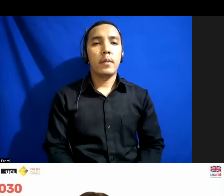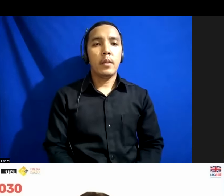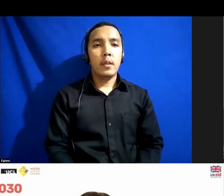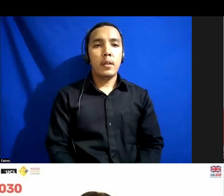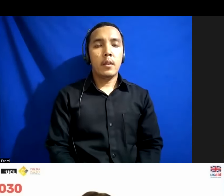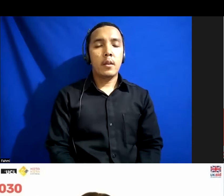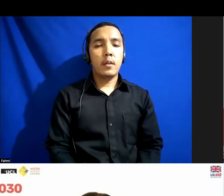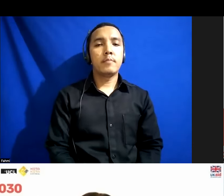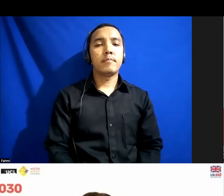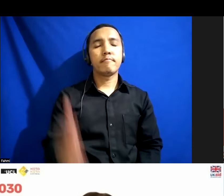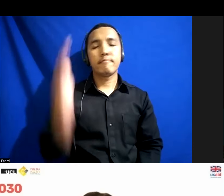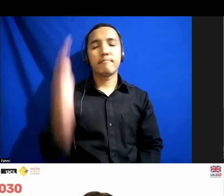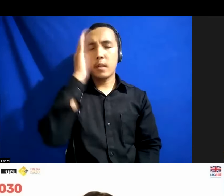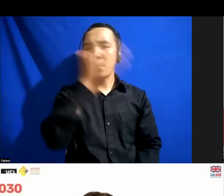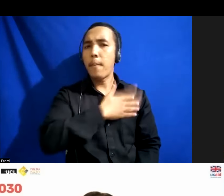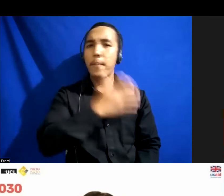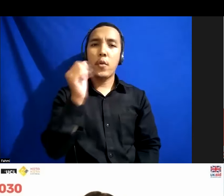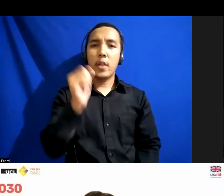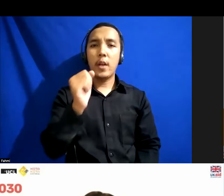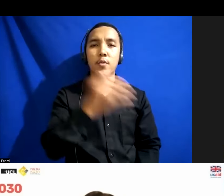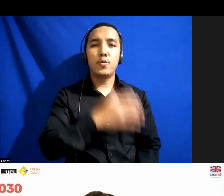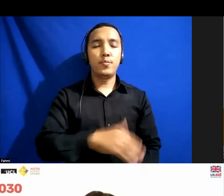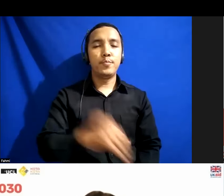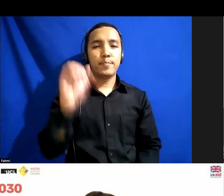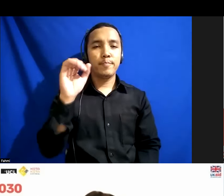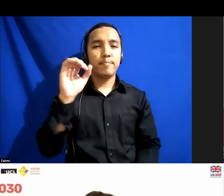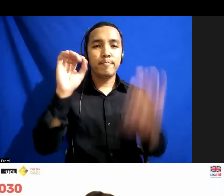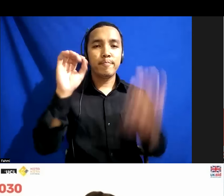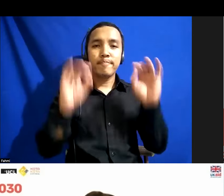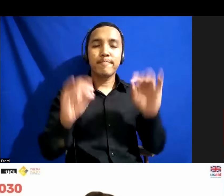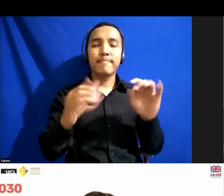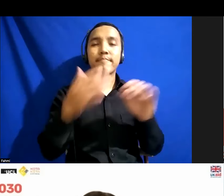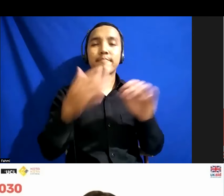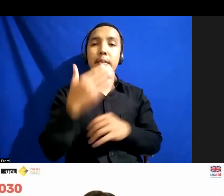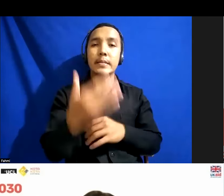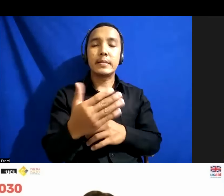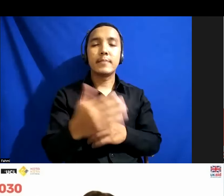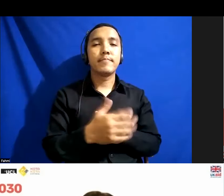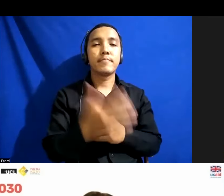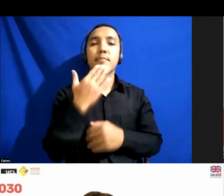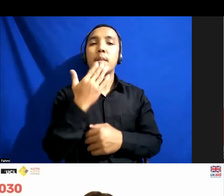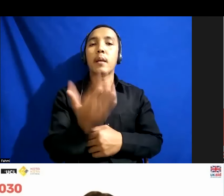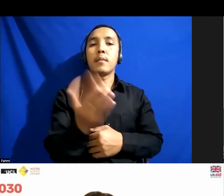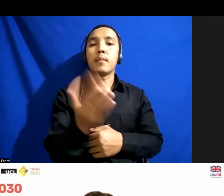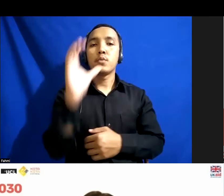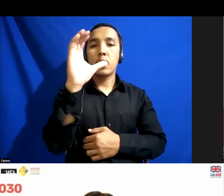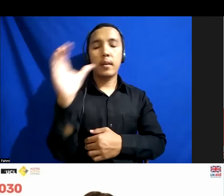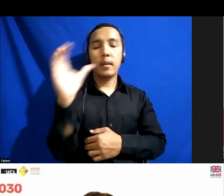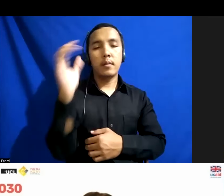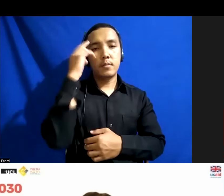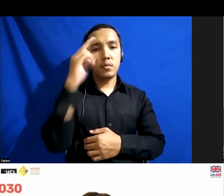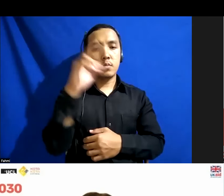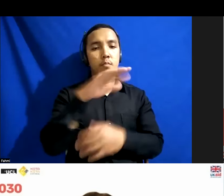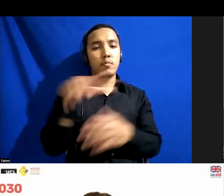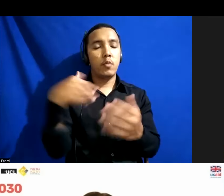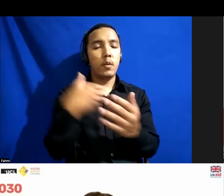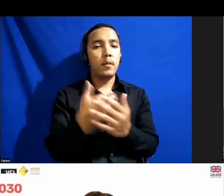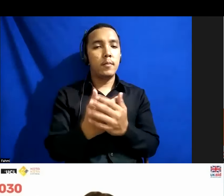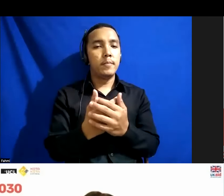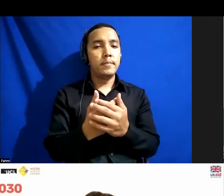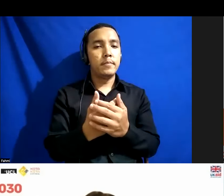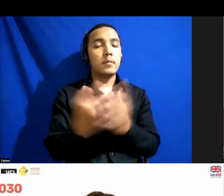May peace be upon you all. Thank you and good afternoon for everyone. First of all, I would